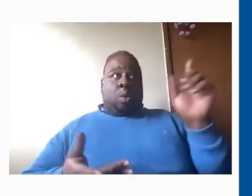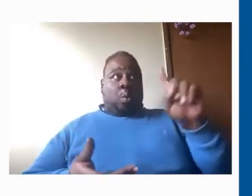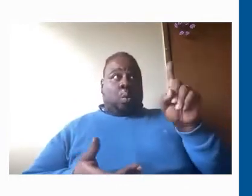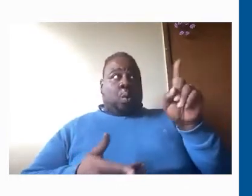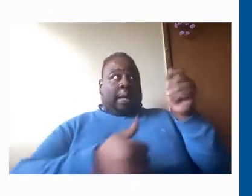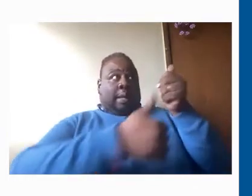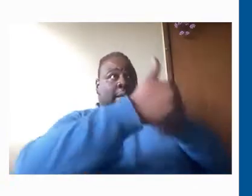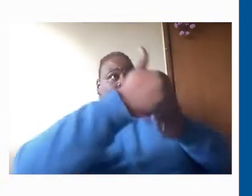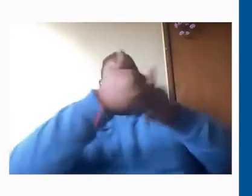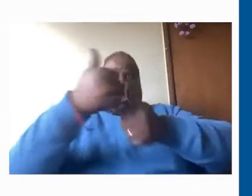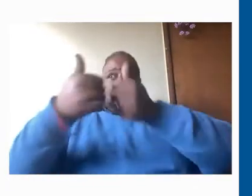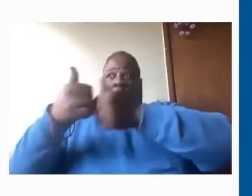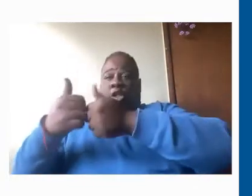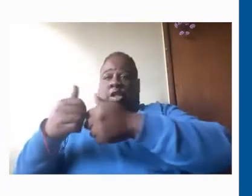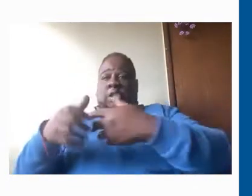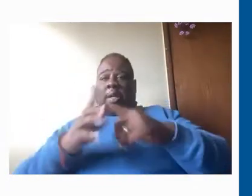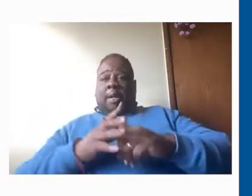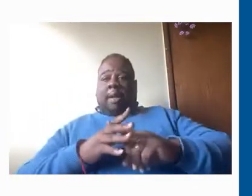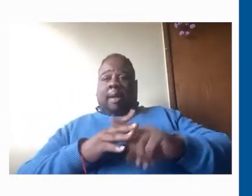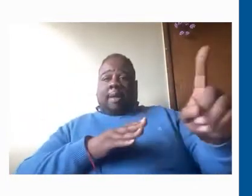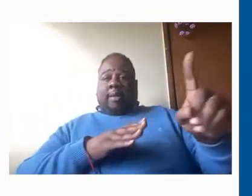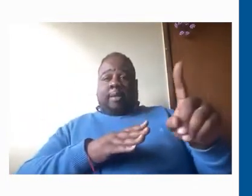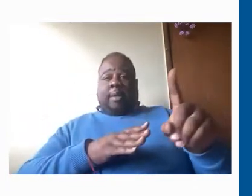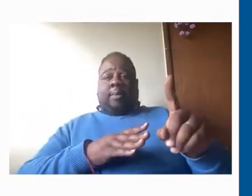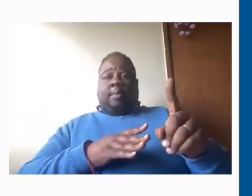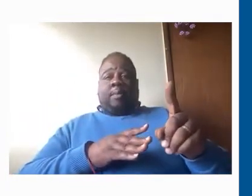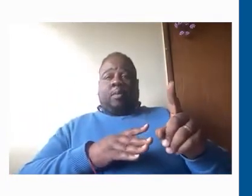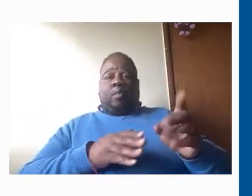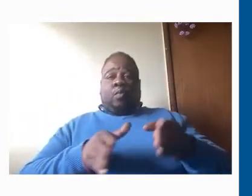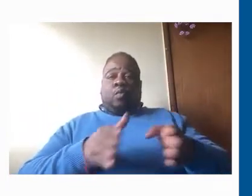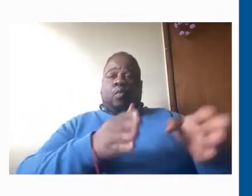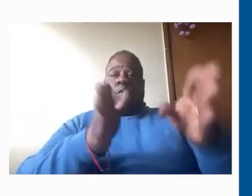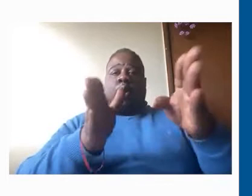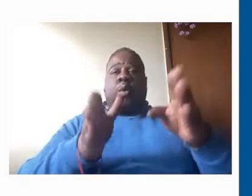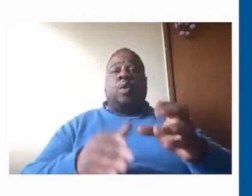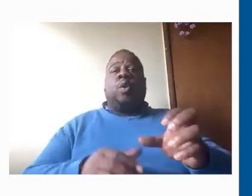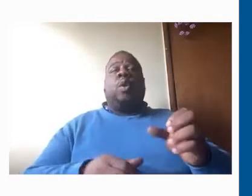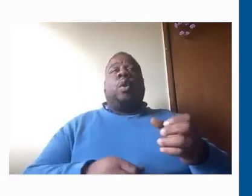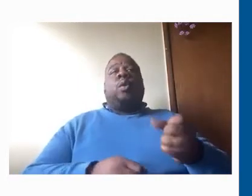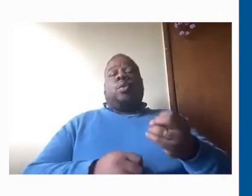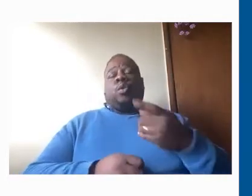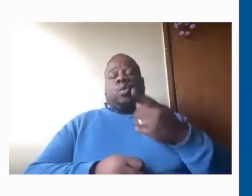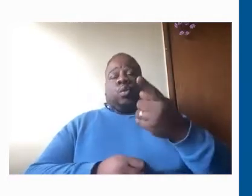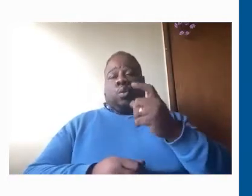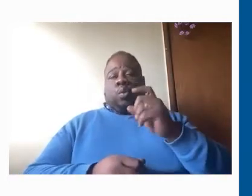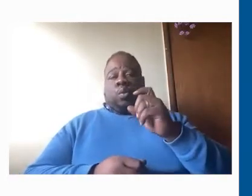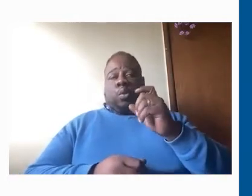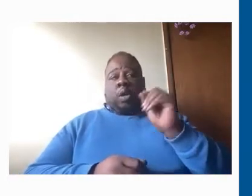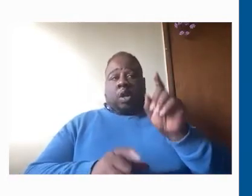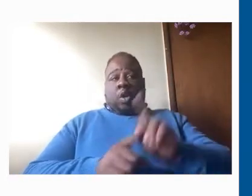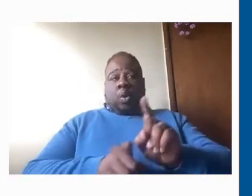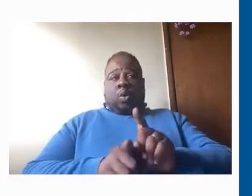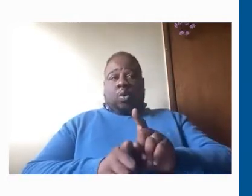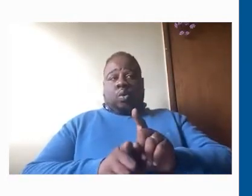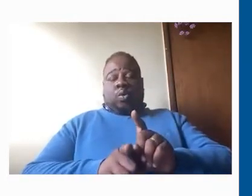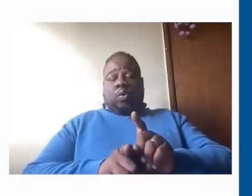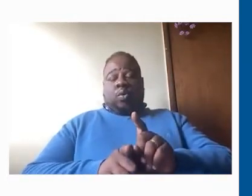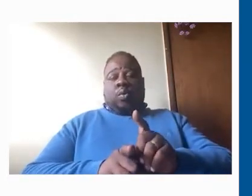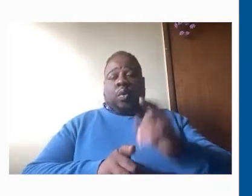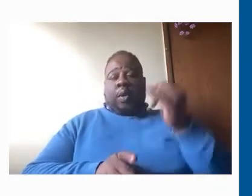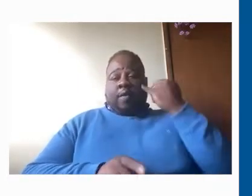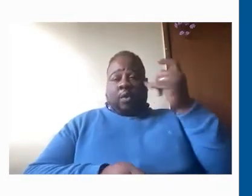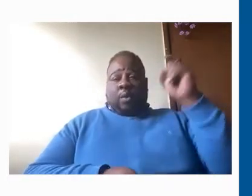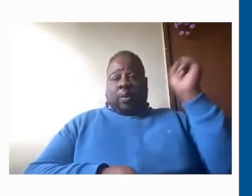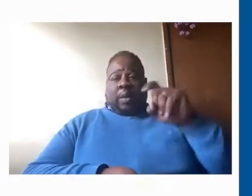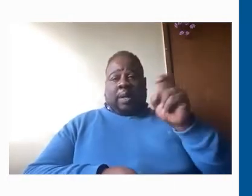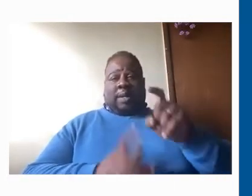the entrances and exits are to, say, the fire escapes or other locations. And thinking too, like, if you need to